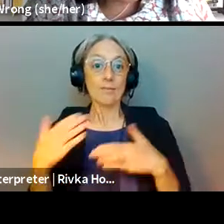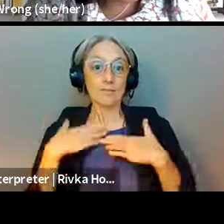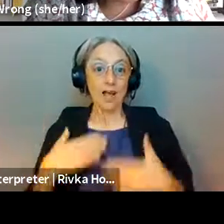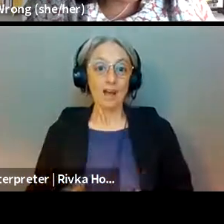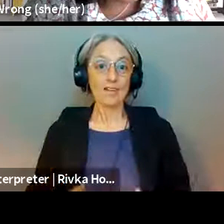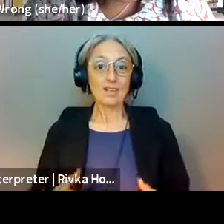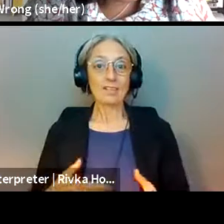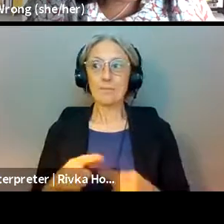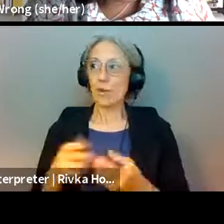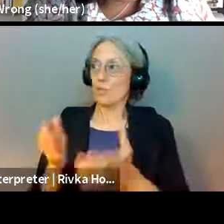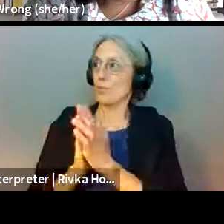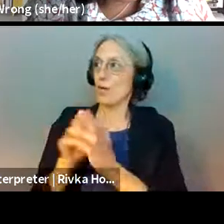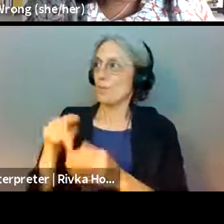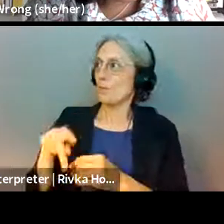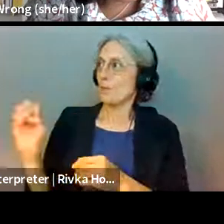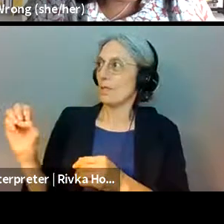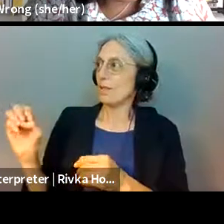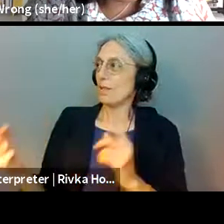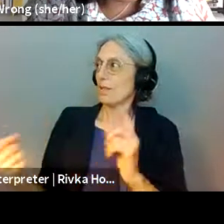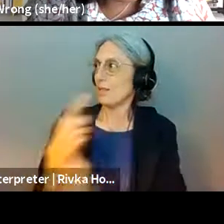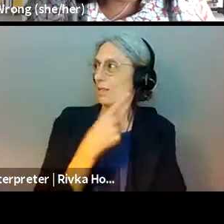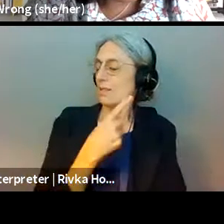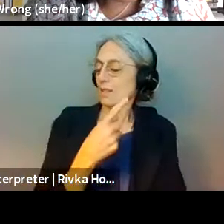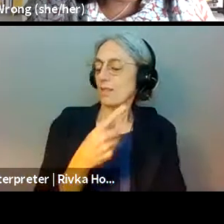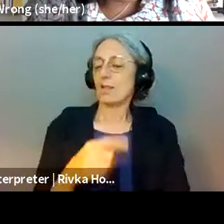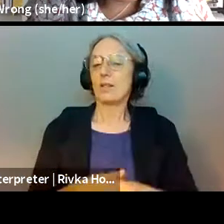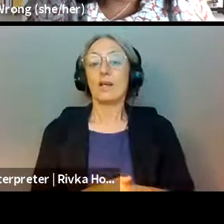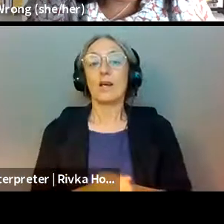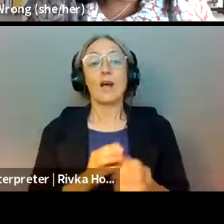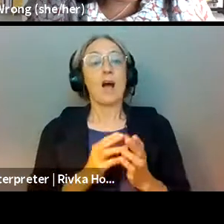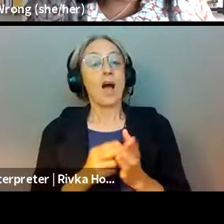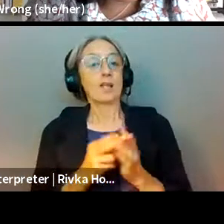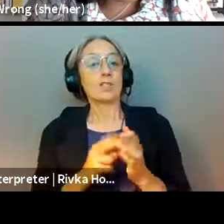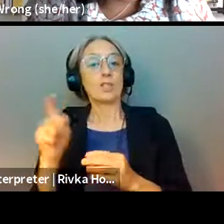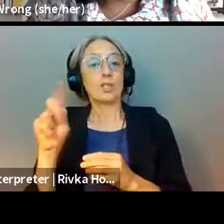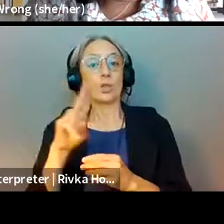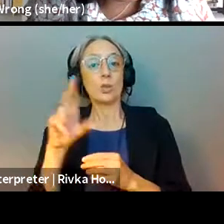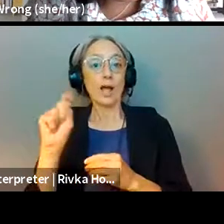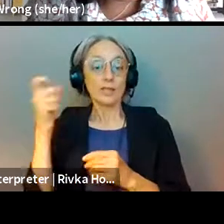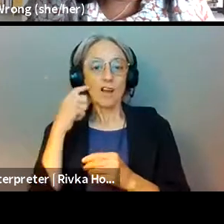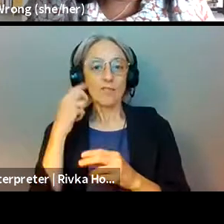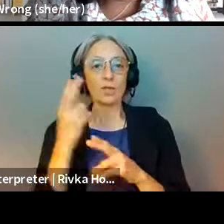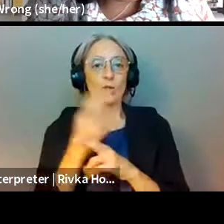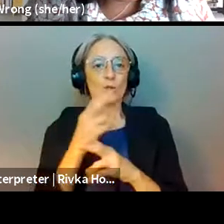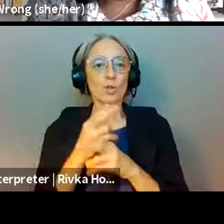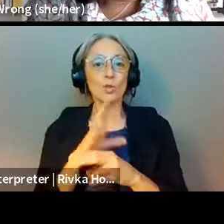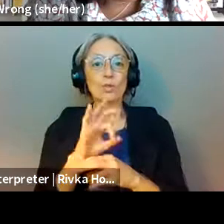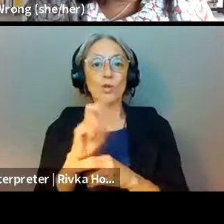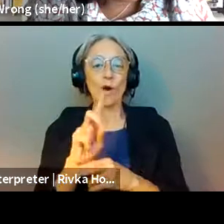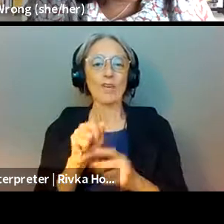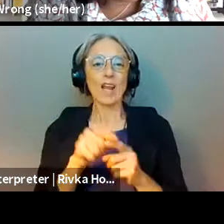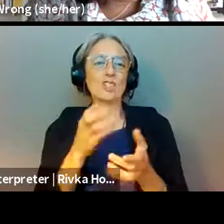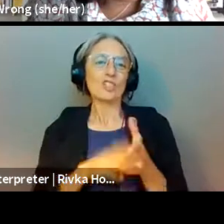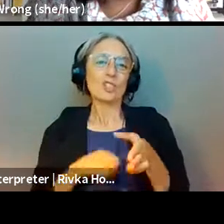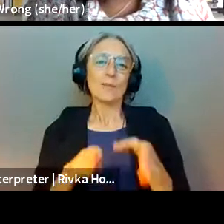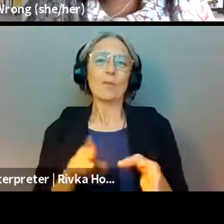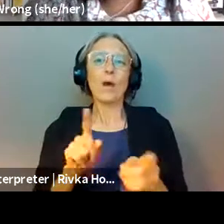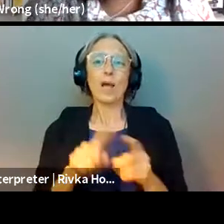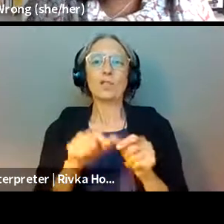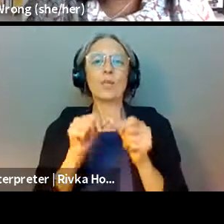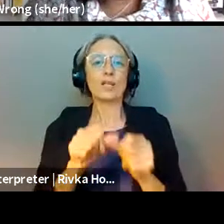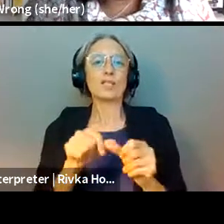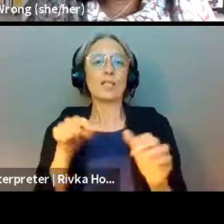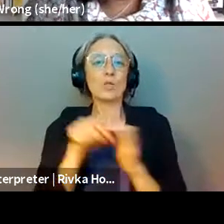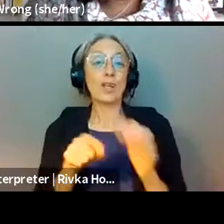Frankly, the US government has used COVID-19 as a cheap and convenient way to continue its campaign of genocide against